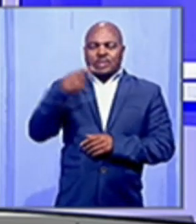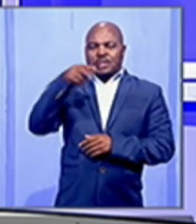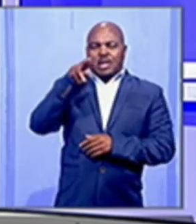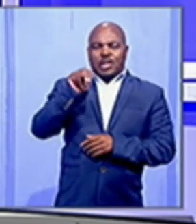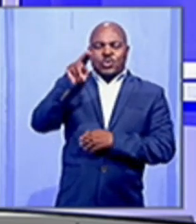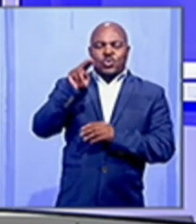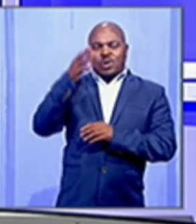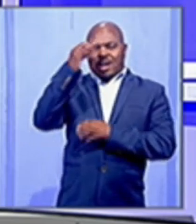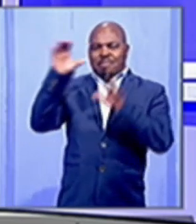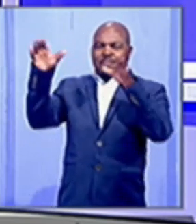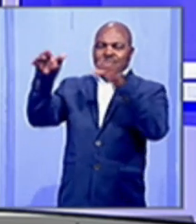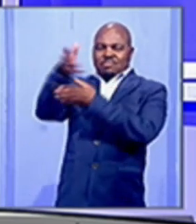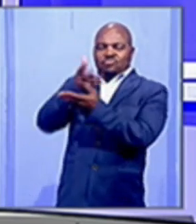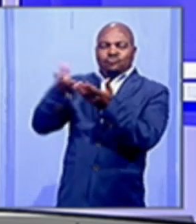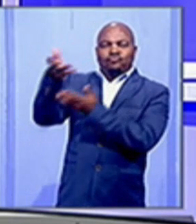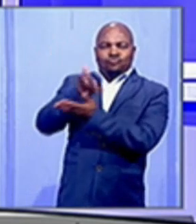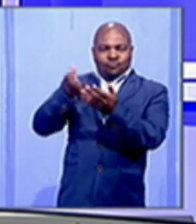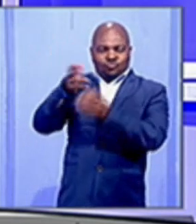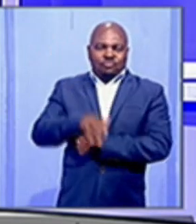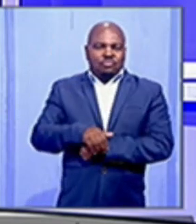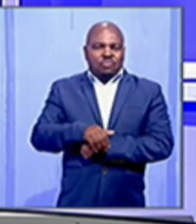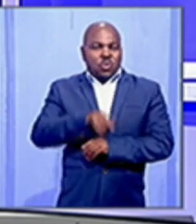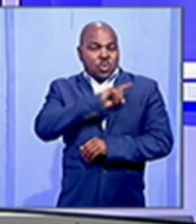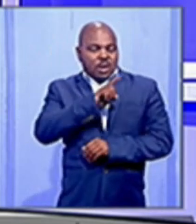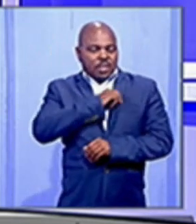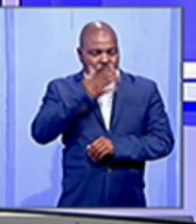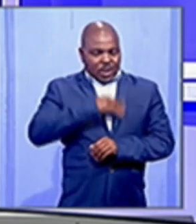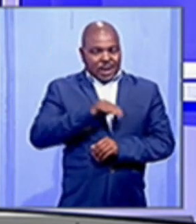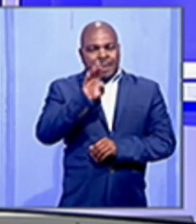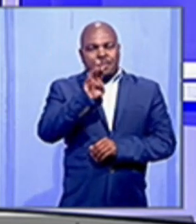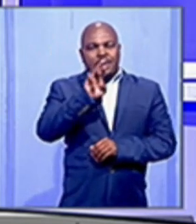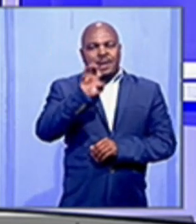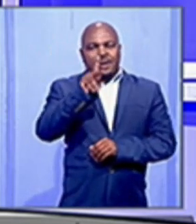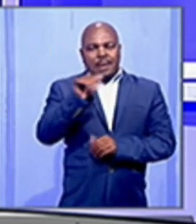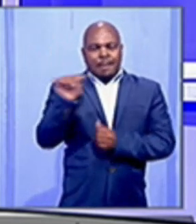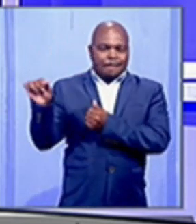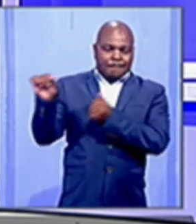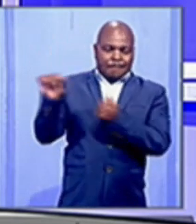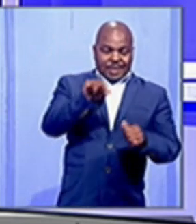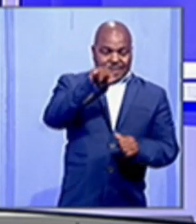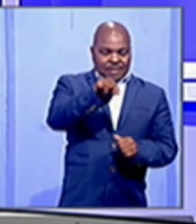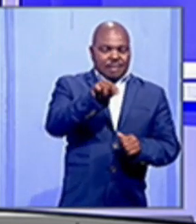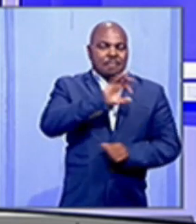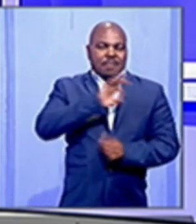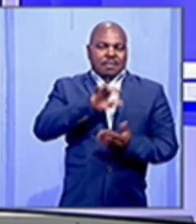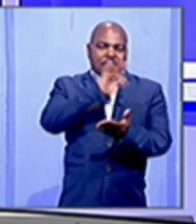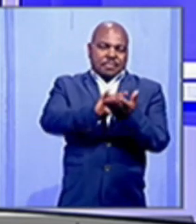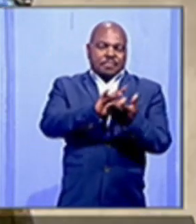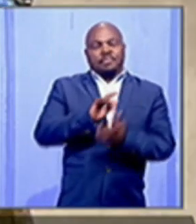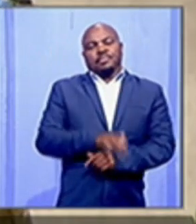motlhakanelwa GNU mo morerong o ka maikelelo a go busetsa Brink mo maemong a gagwe.